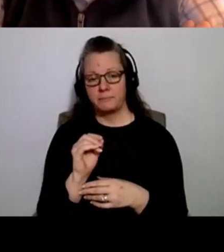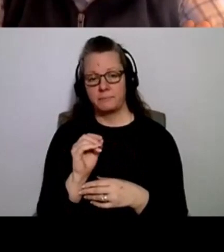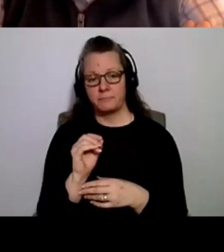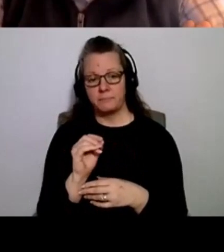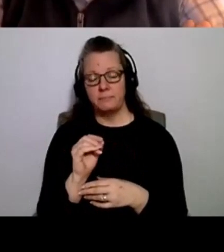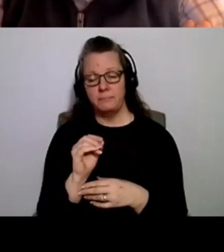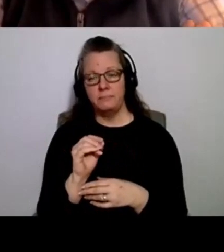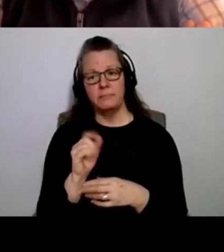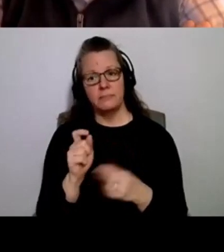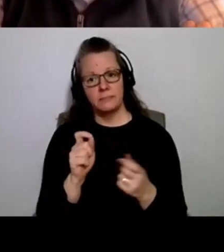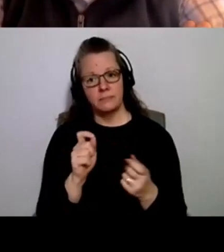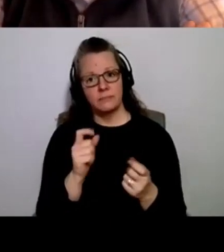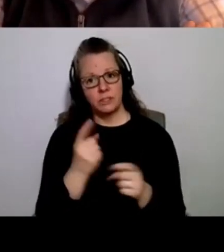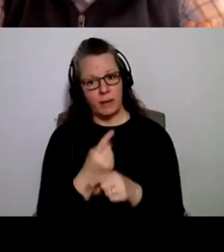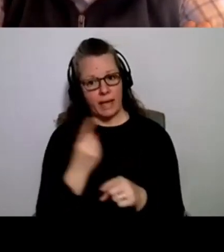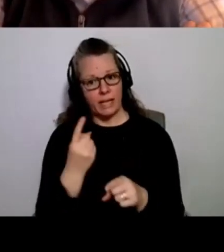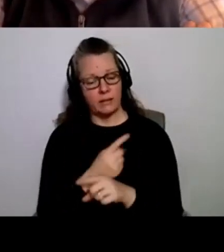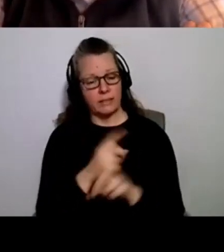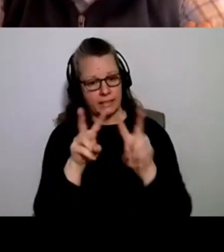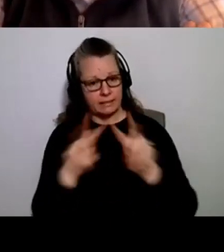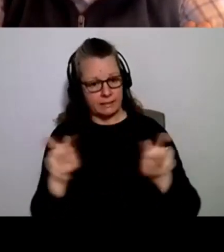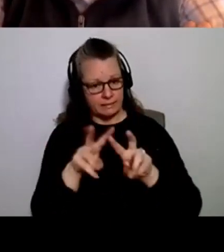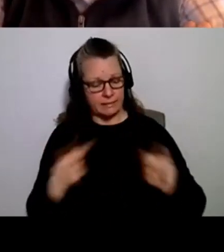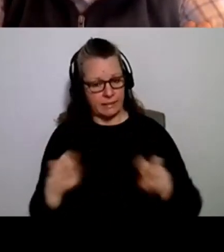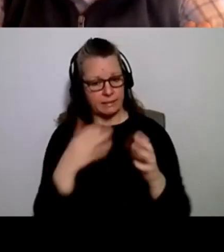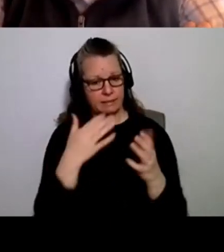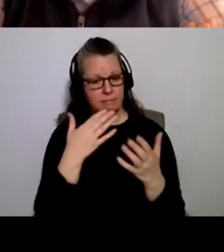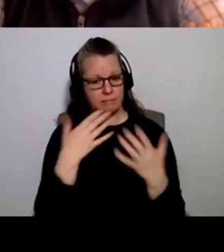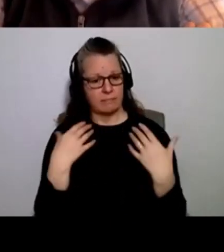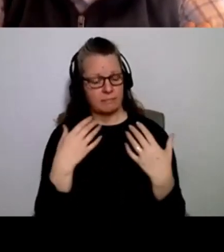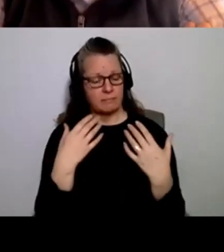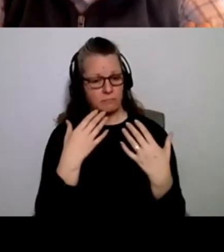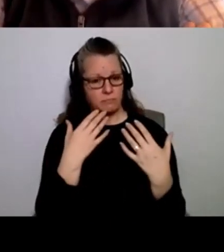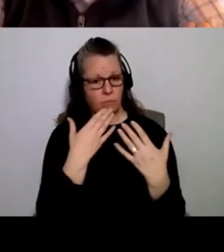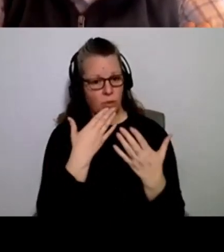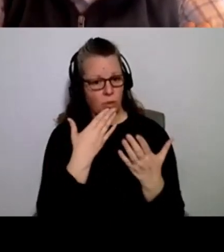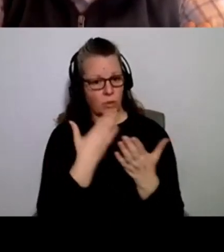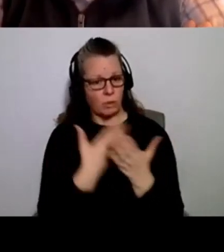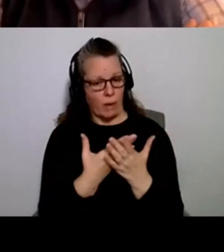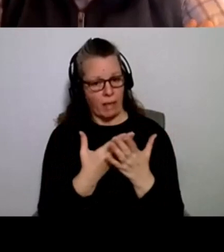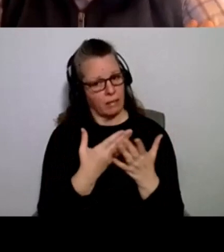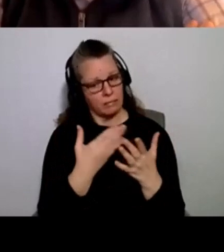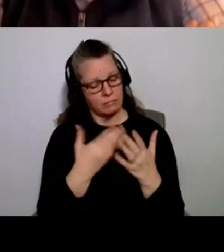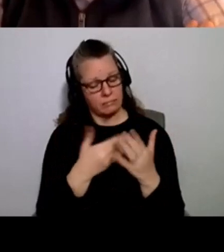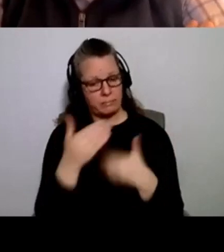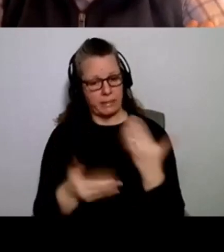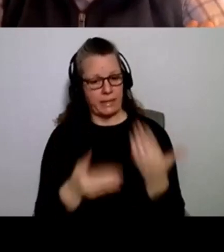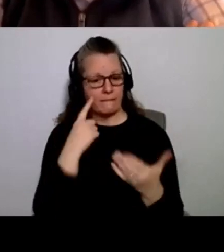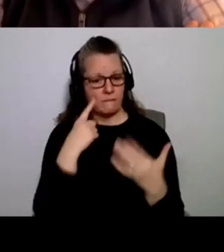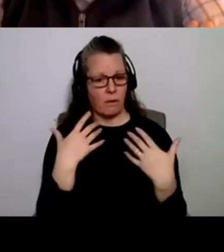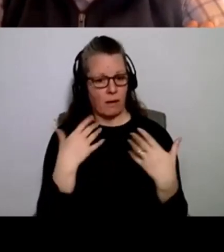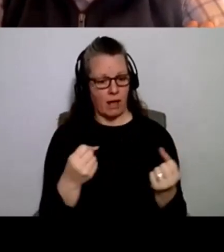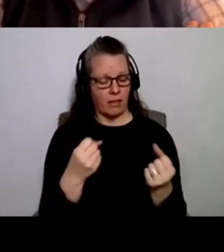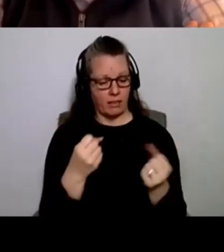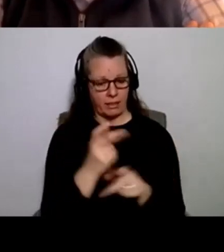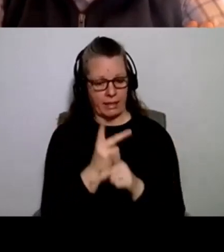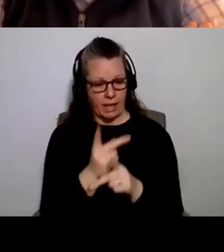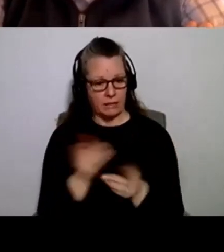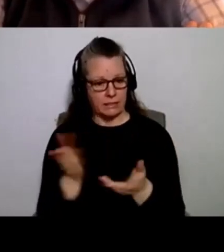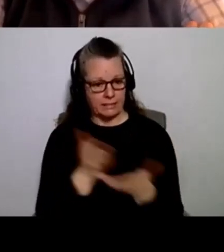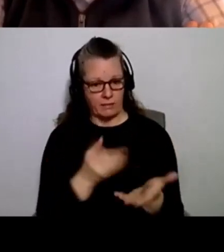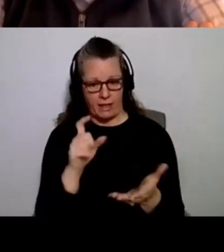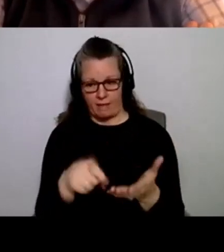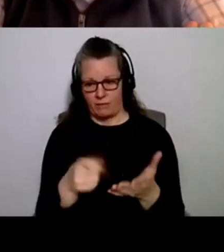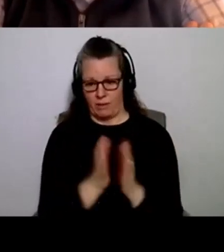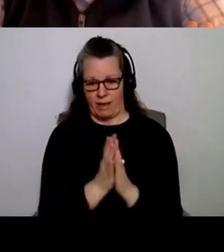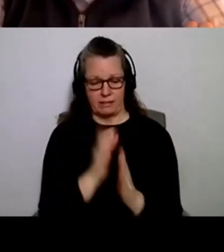to accurately assess the well-being of rural healthcare delivery and the healthcare delivery safety net, we got to start by asking the right questions. So we